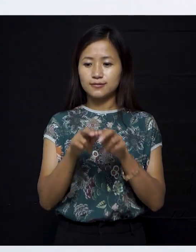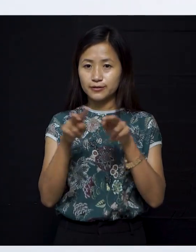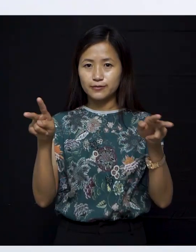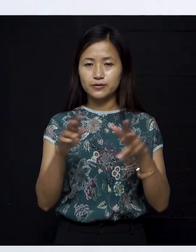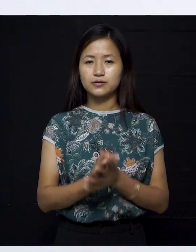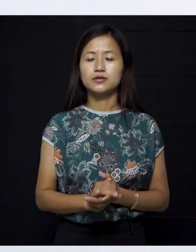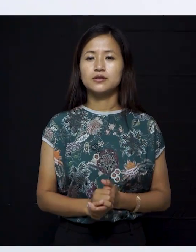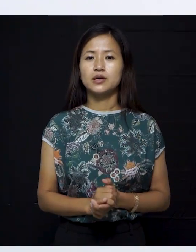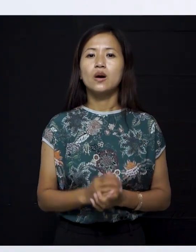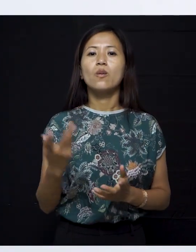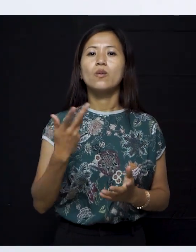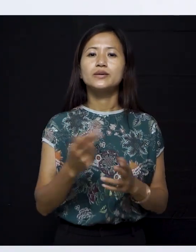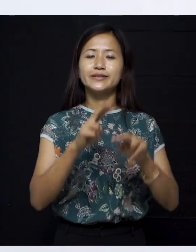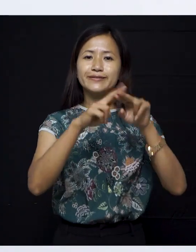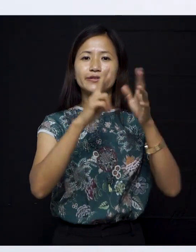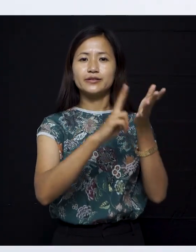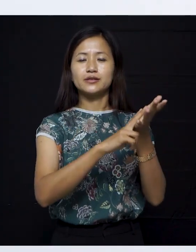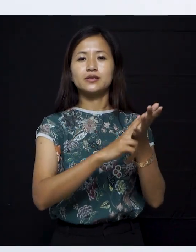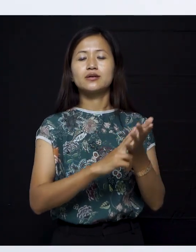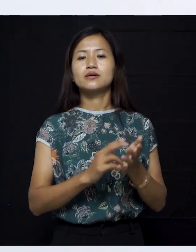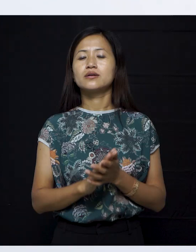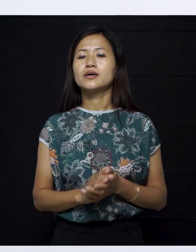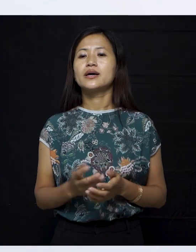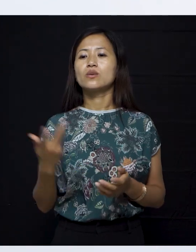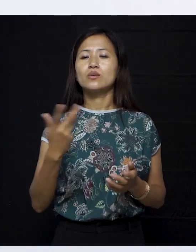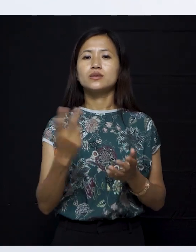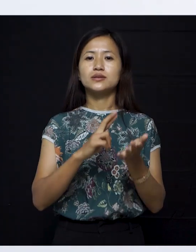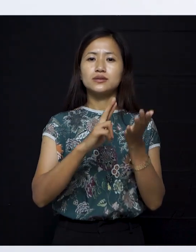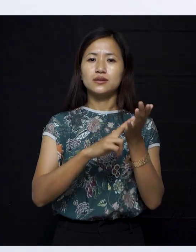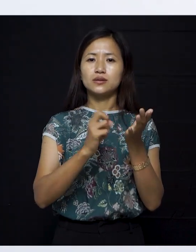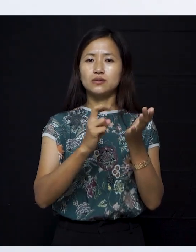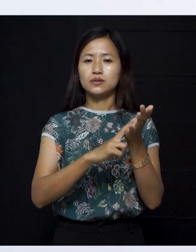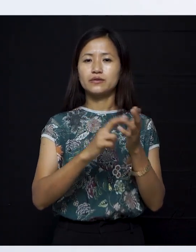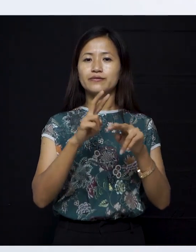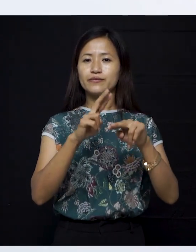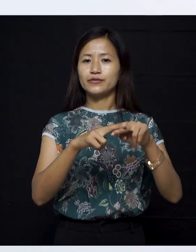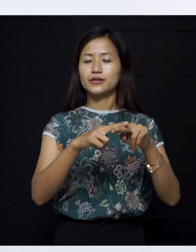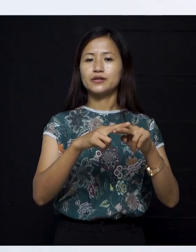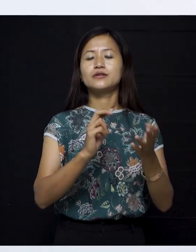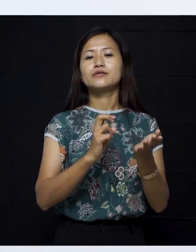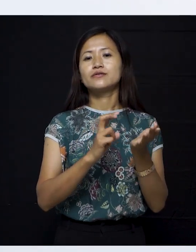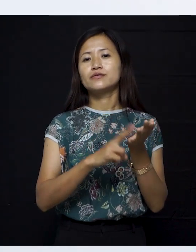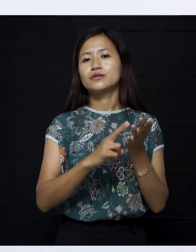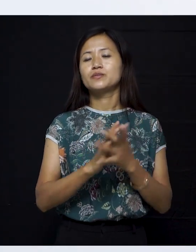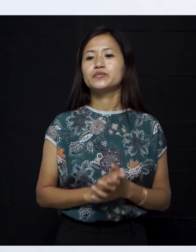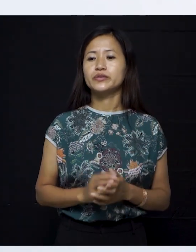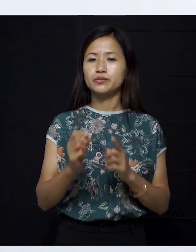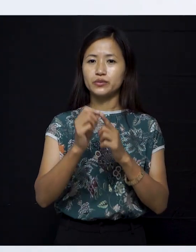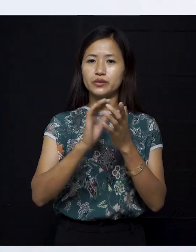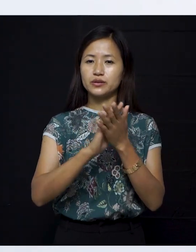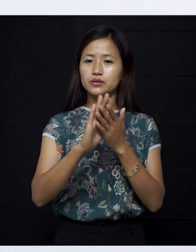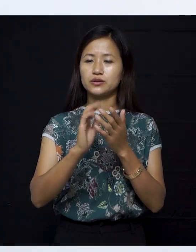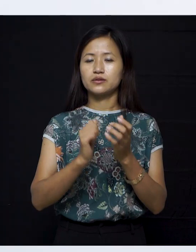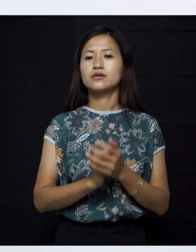differentiate what a finite verb is and what is a non-finite verb, okay? And so in a phrase, you will not find a finite verb,